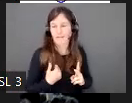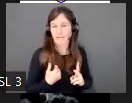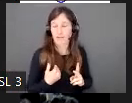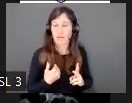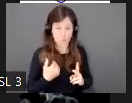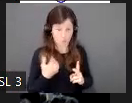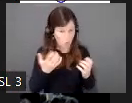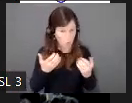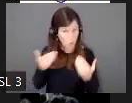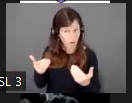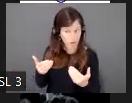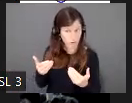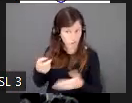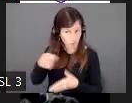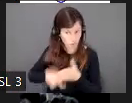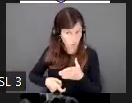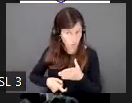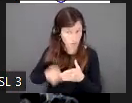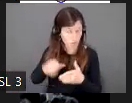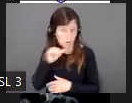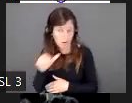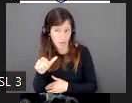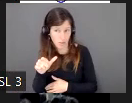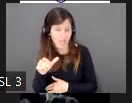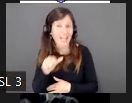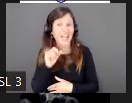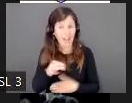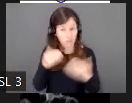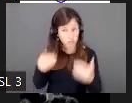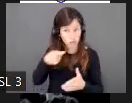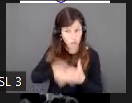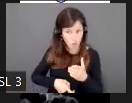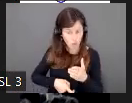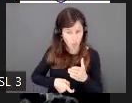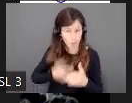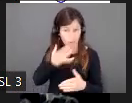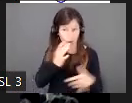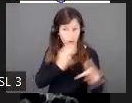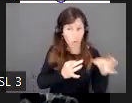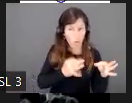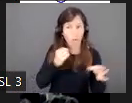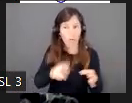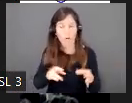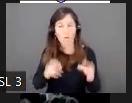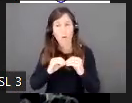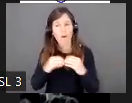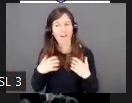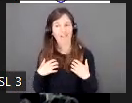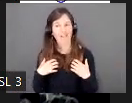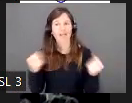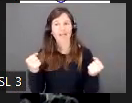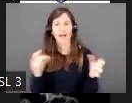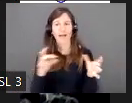are available, that they can approach a restorative justice type model where there could be a healing of what's